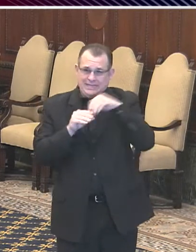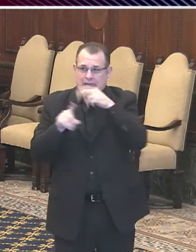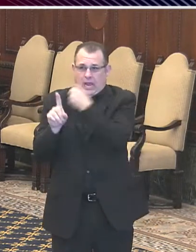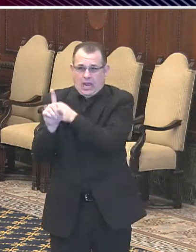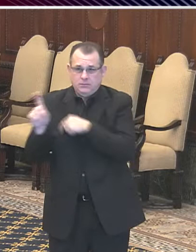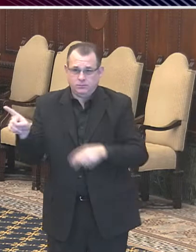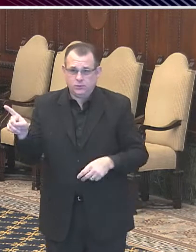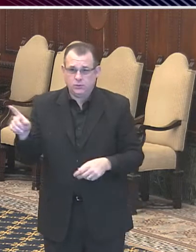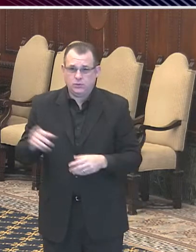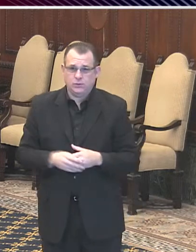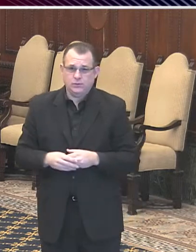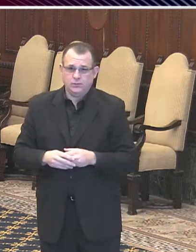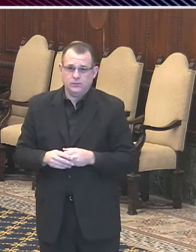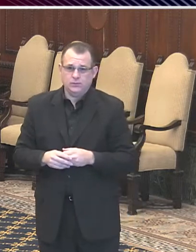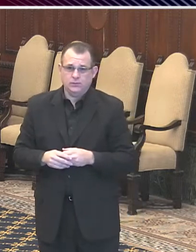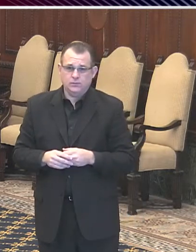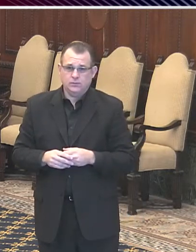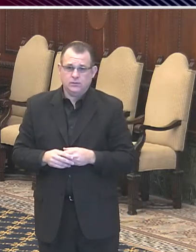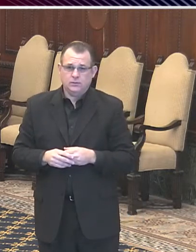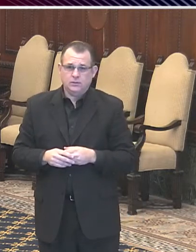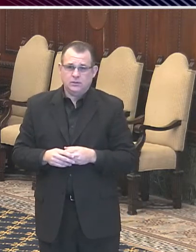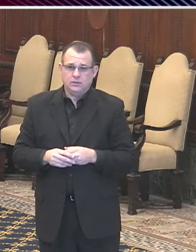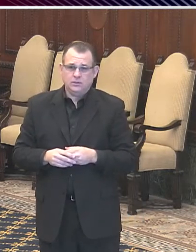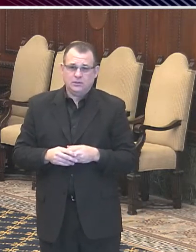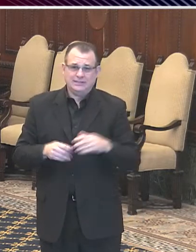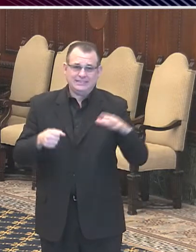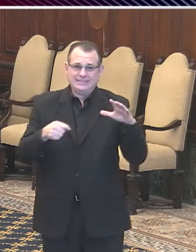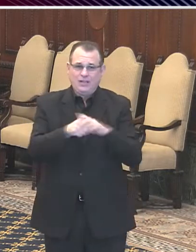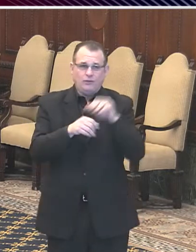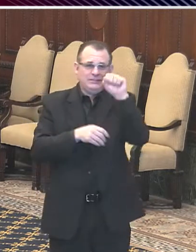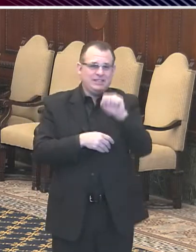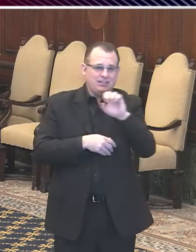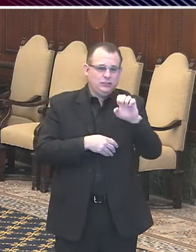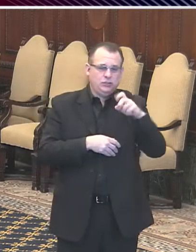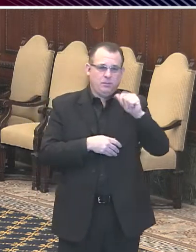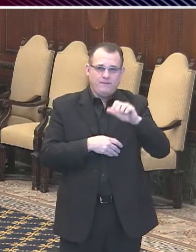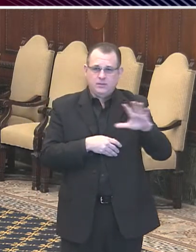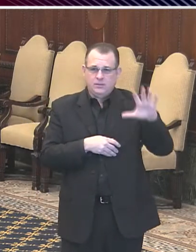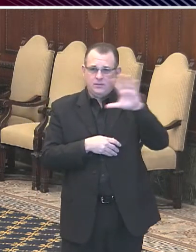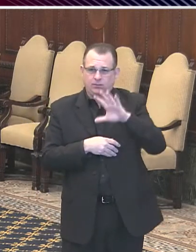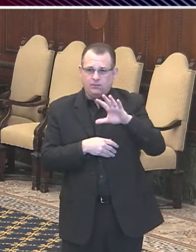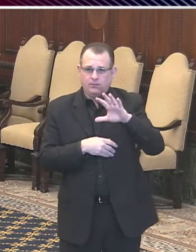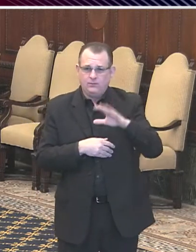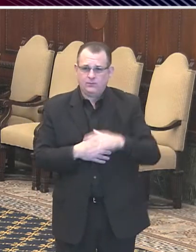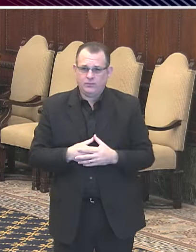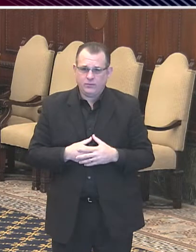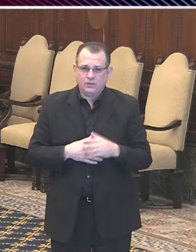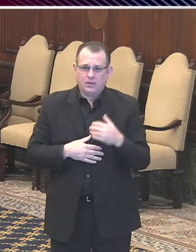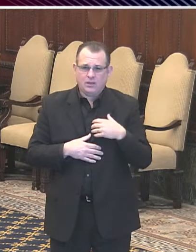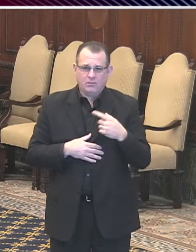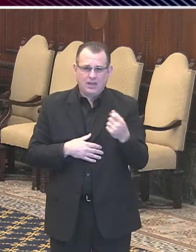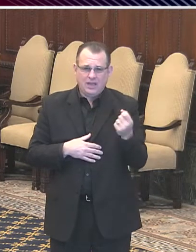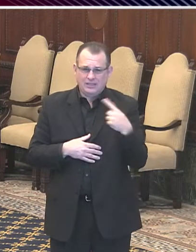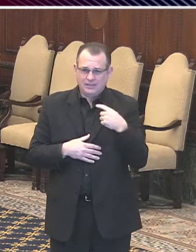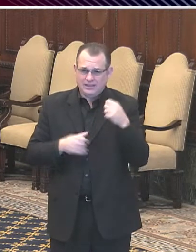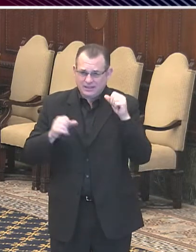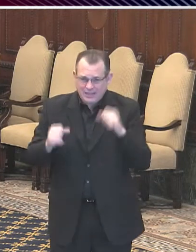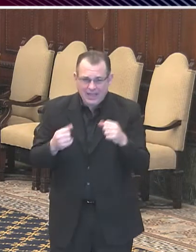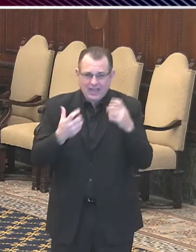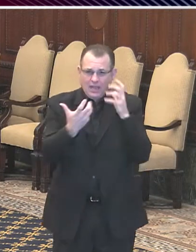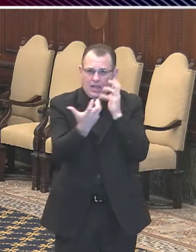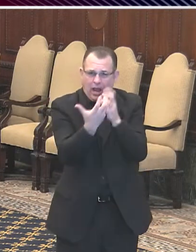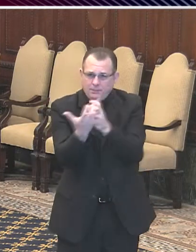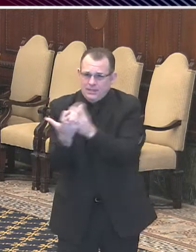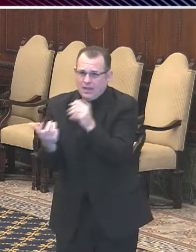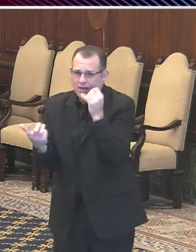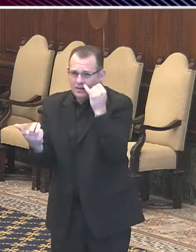with this infection in the entire Southeast Pennsylvania region. I was asked yesterday about how many of these patients in the intensive care unit. I don't have that number